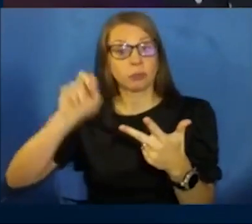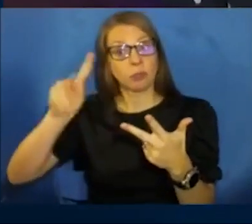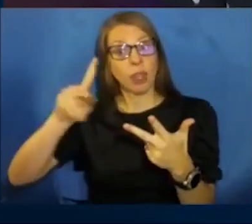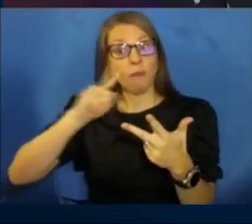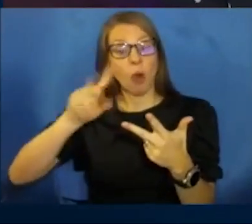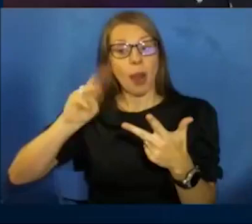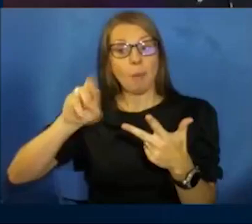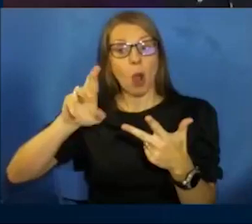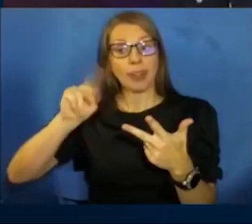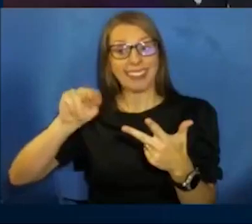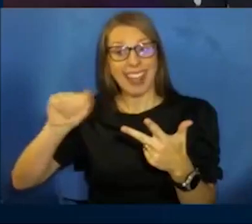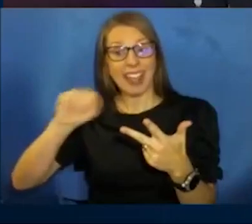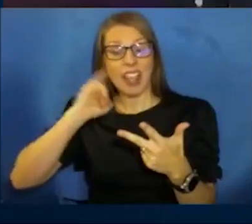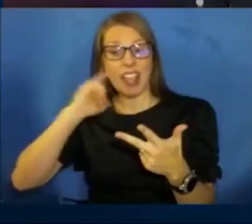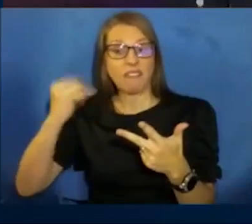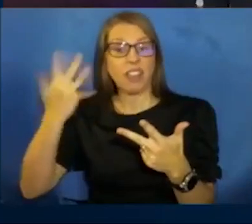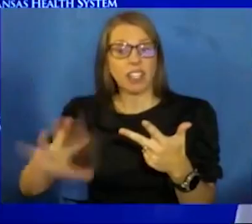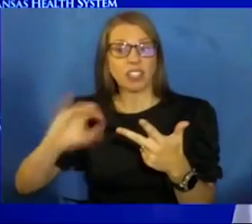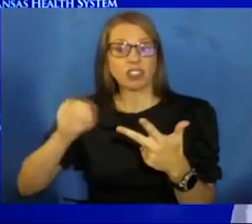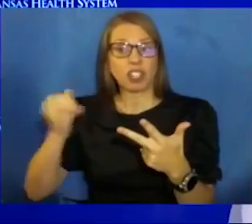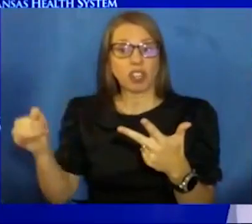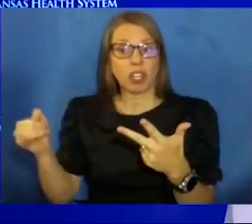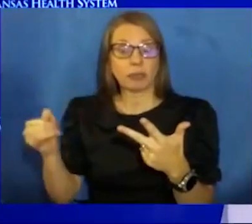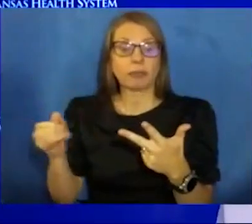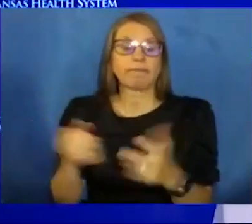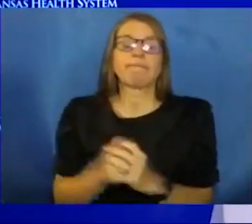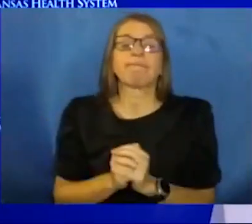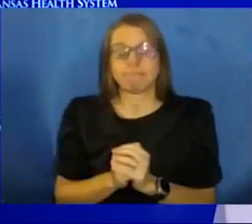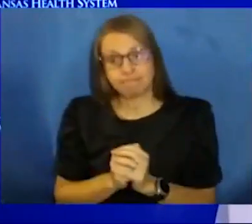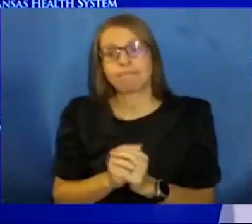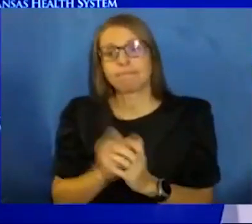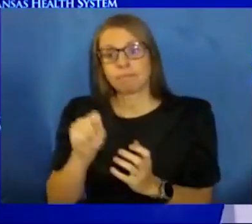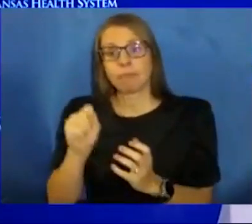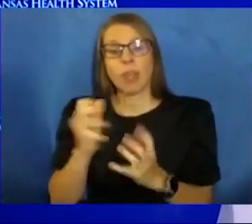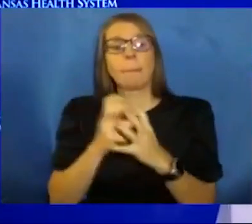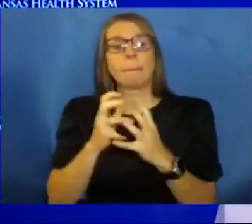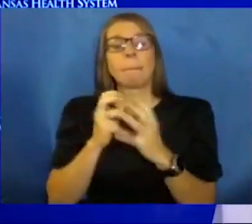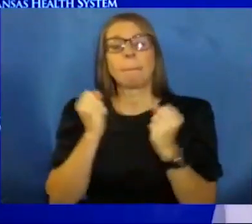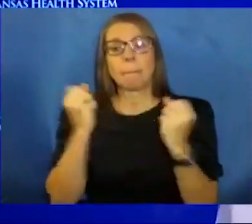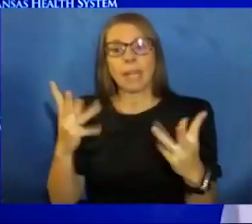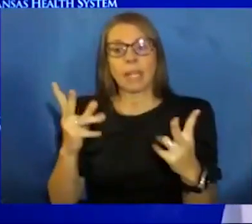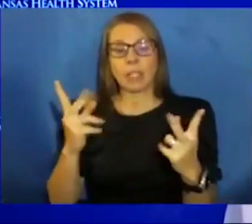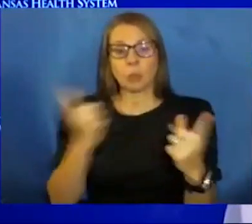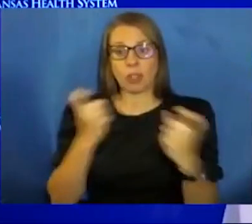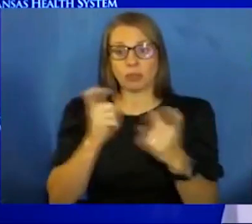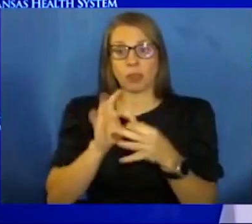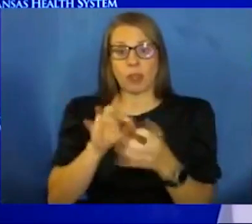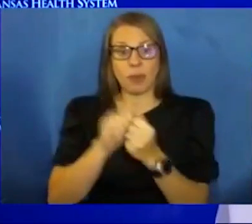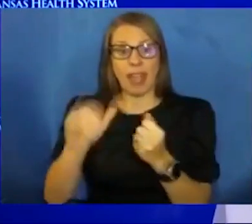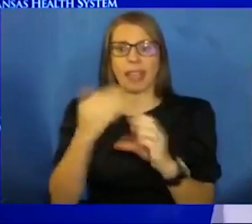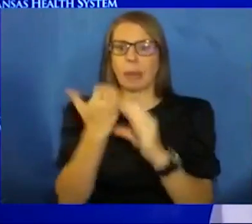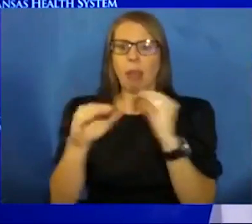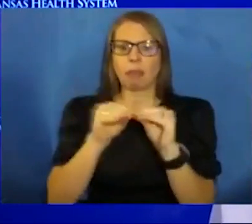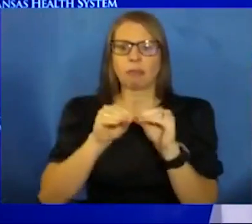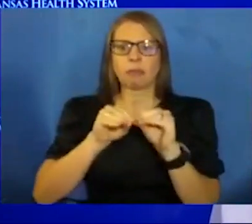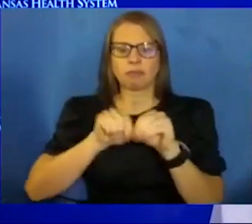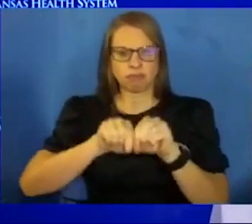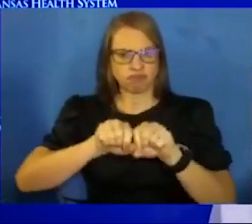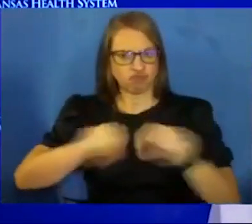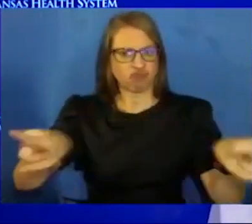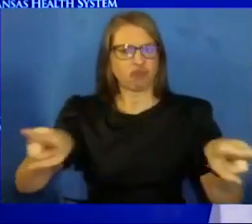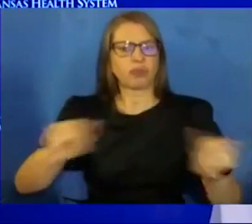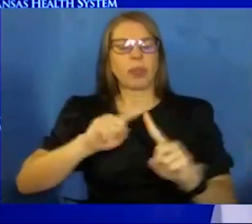received the J&J? Yeah, so there's a lot of questions there. We had an email that I sent out. There was a question about that. We were discussing with